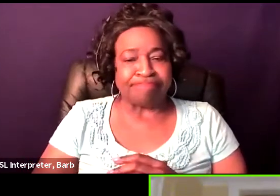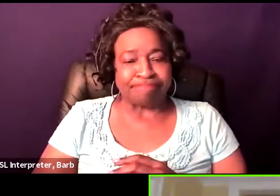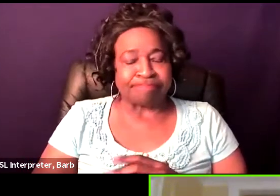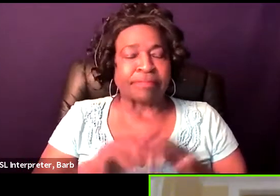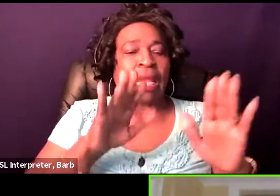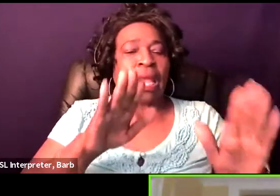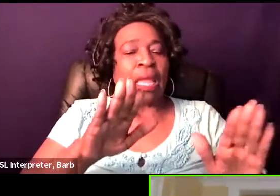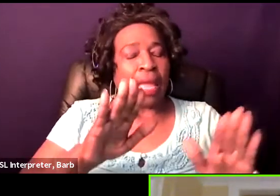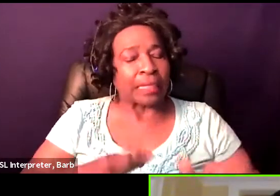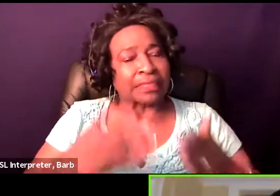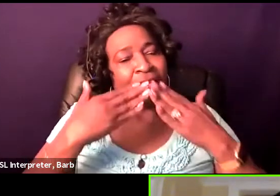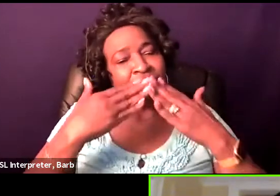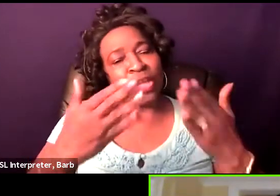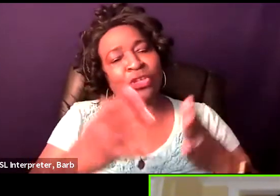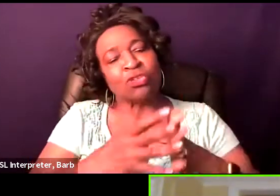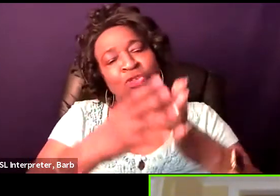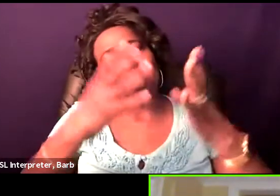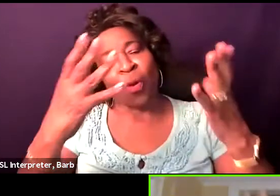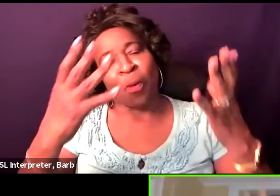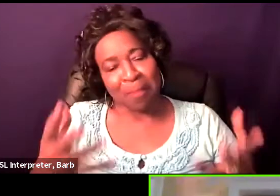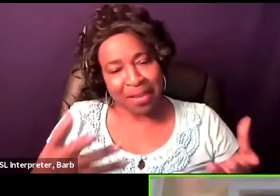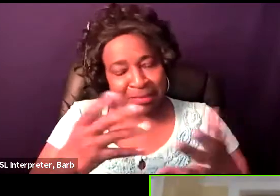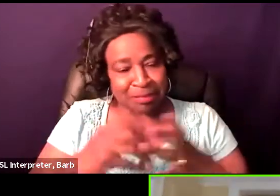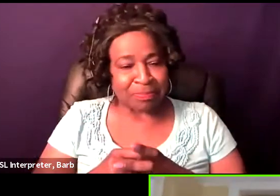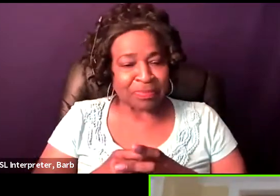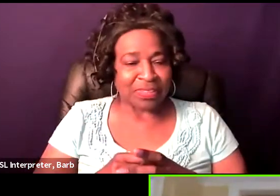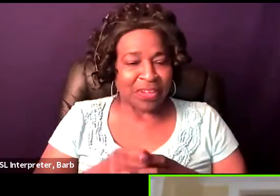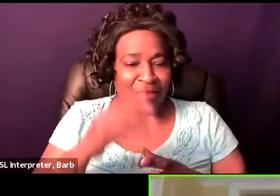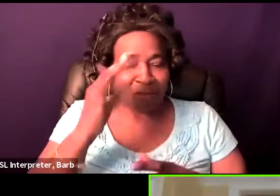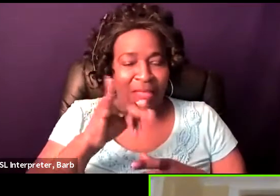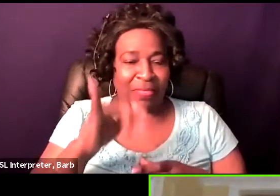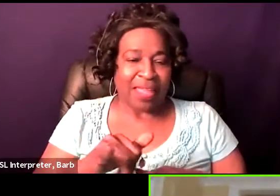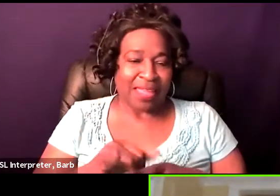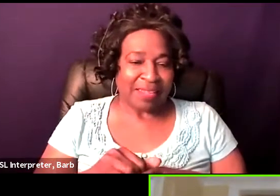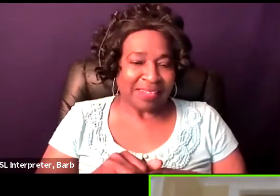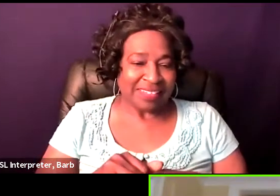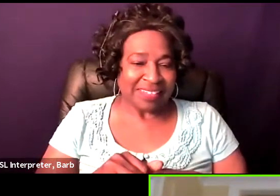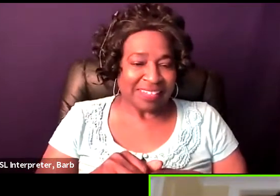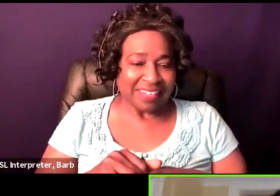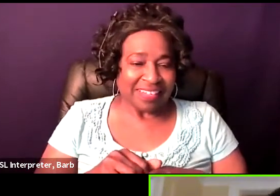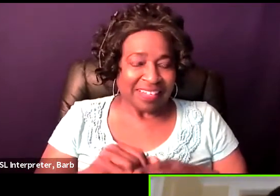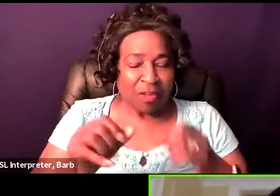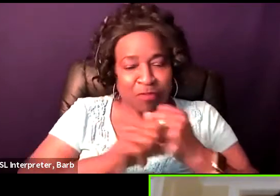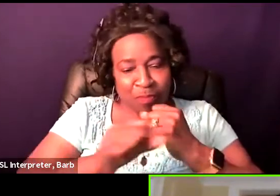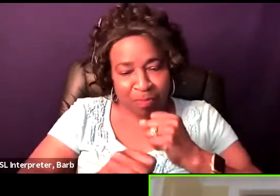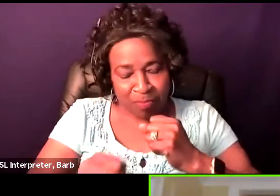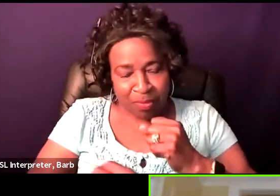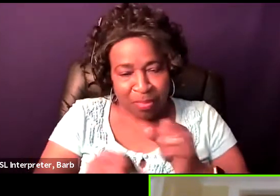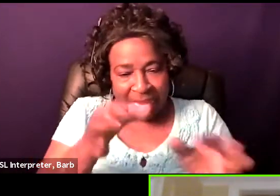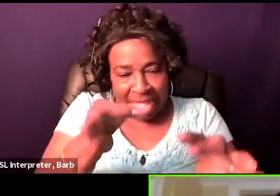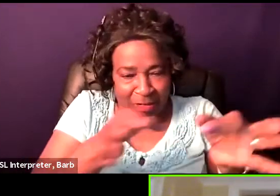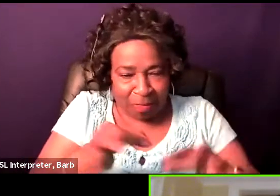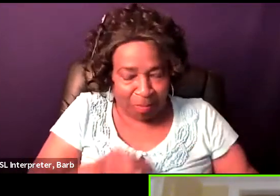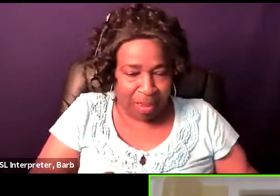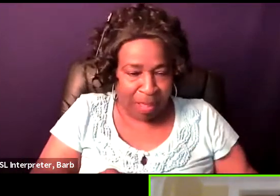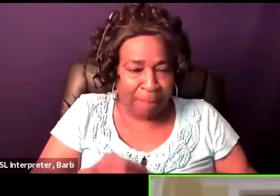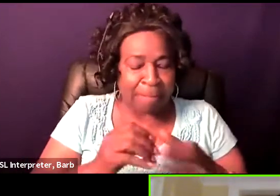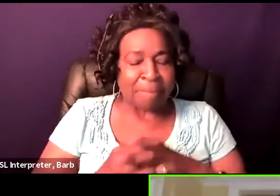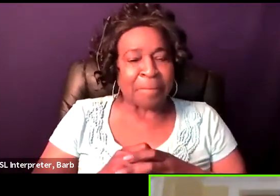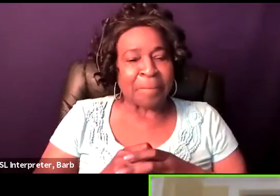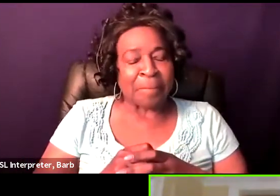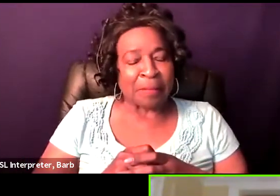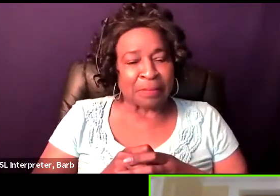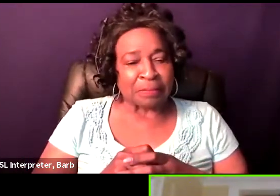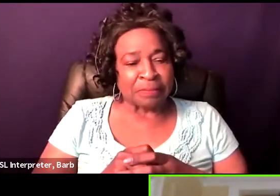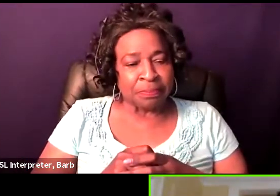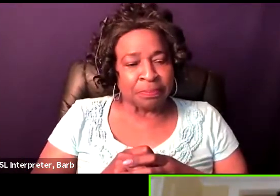Excellent. Thank you so much. That's an amazing wrap up. I'm like, flawed.